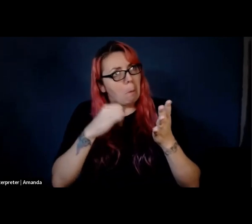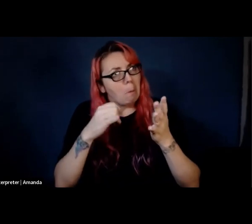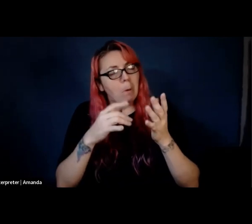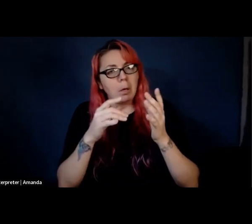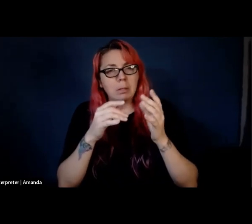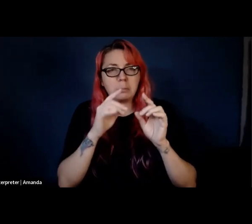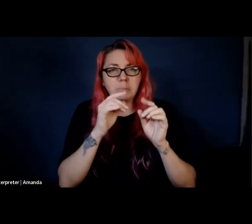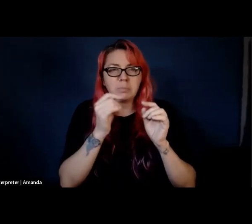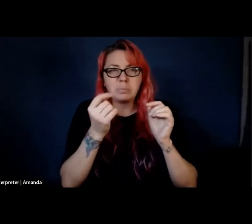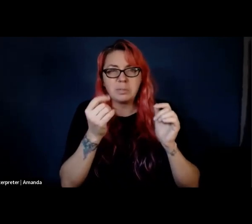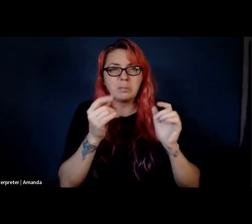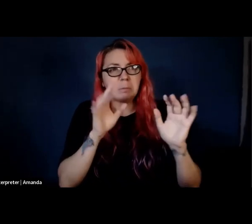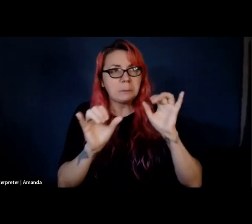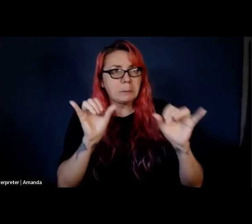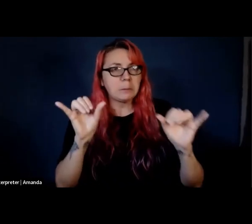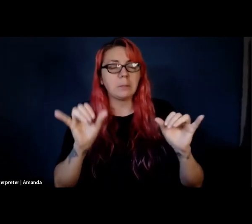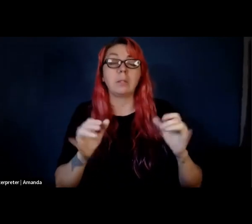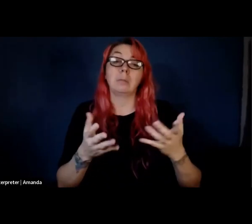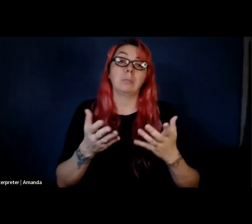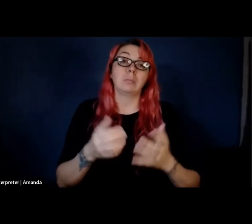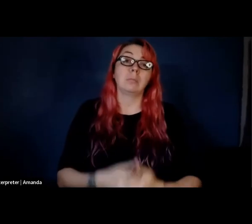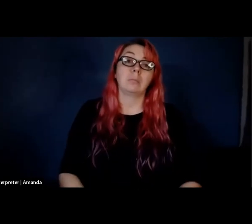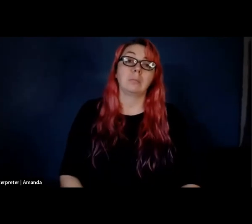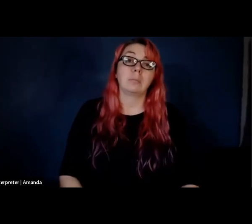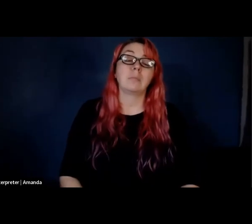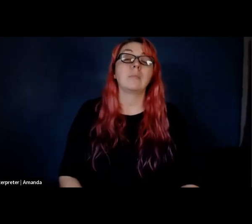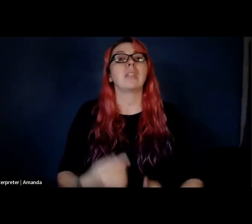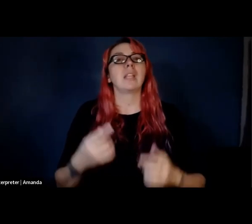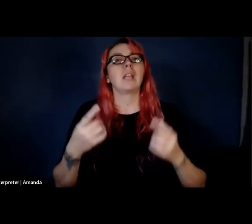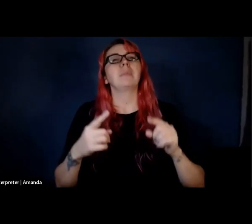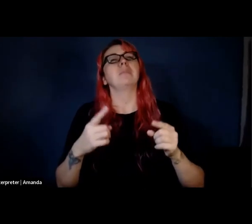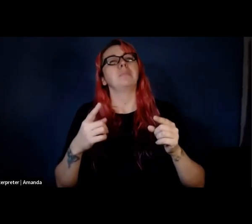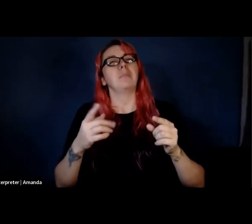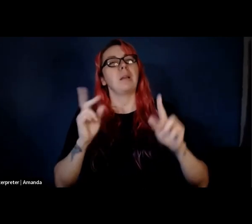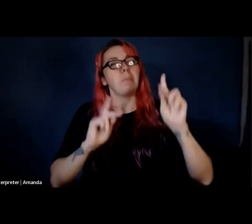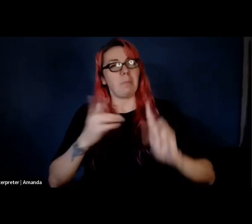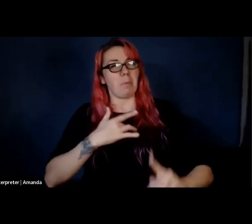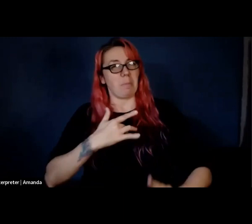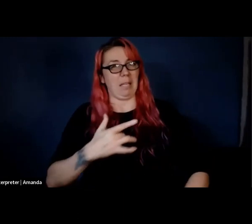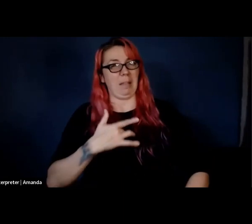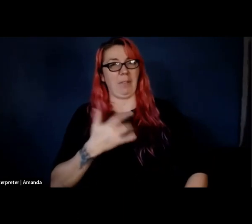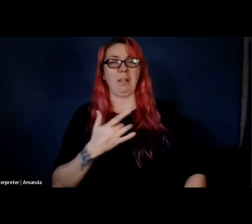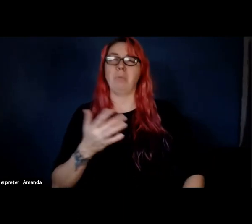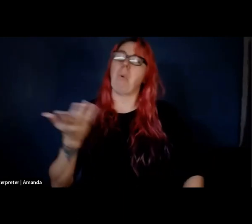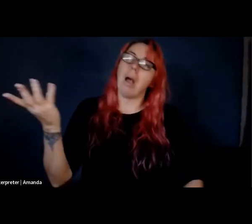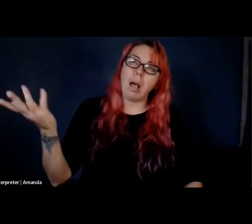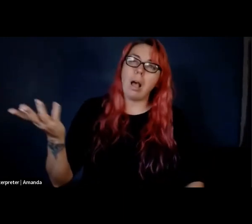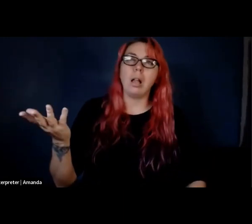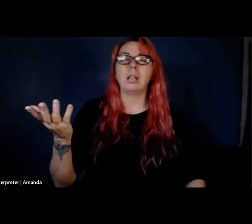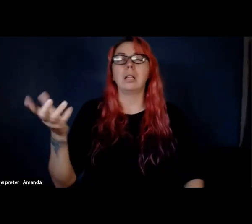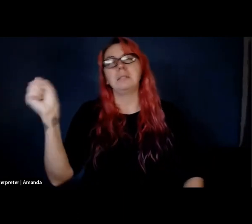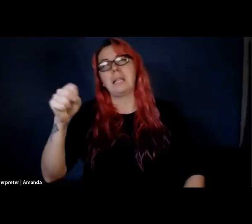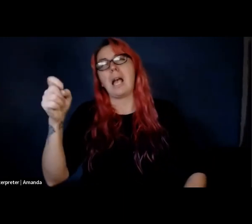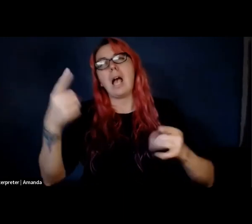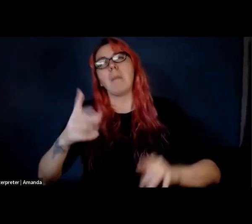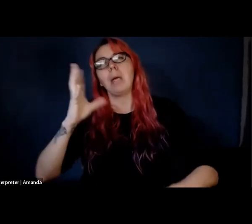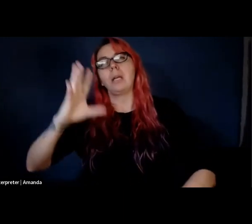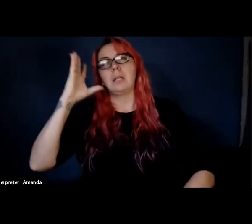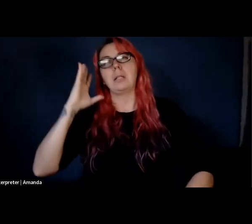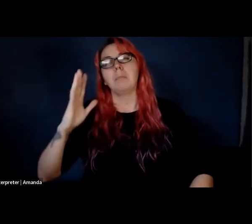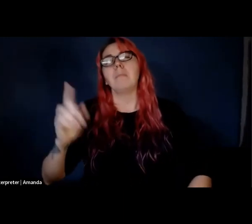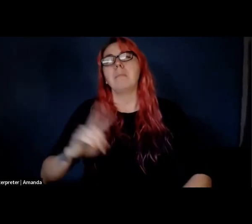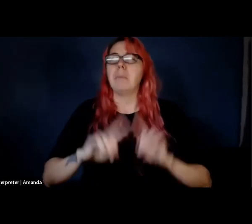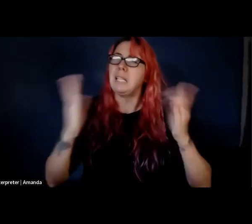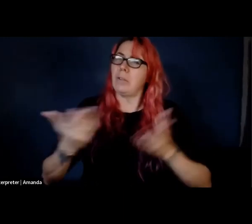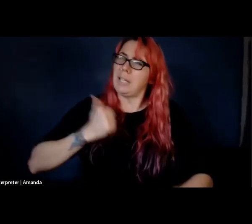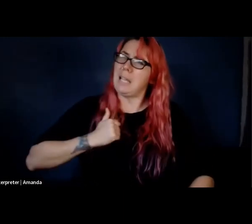because sometimes the story can be, well, in Canada, we're not so bad because yeah, things happened, but not the way that they happen, you know, elsewhere or